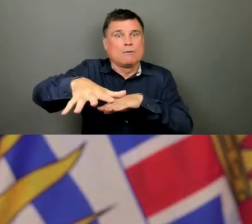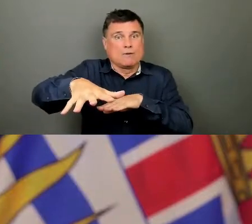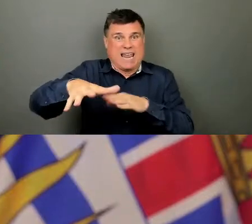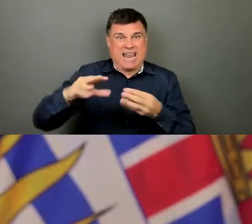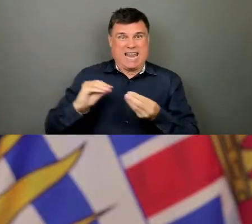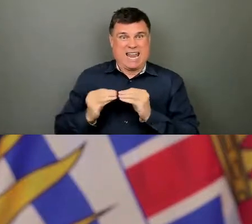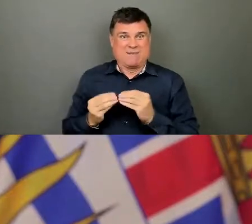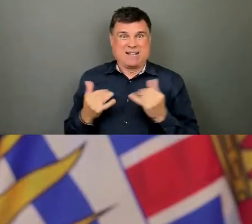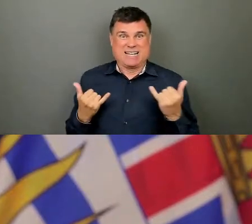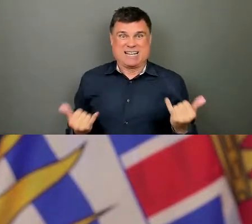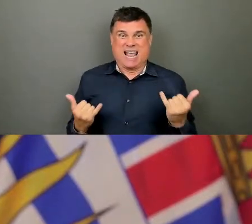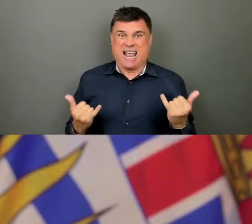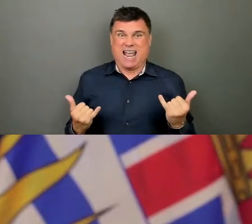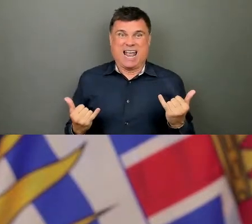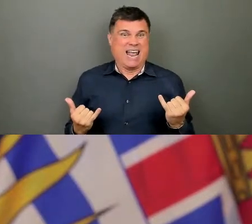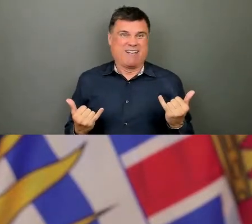of